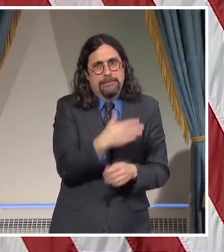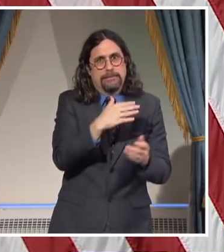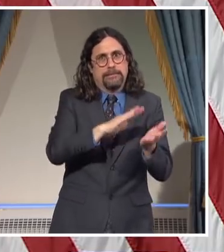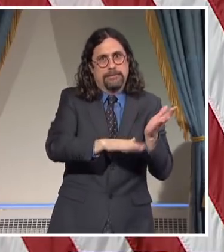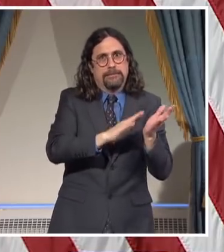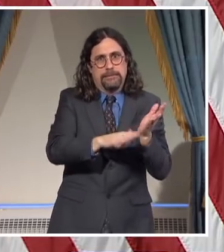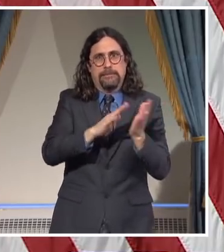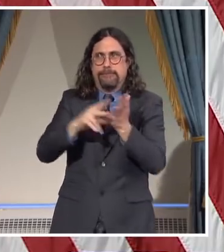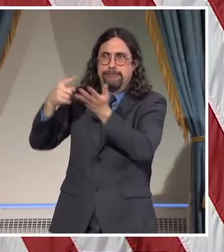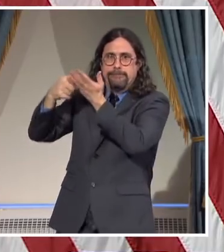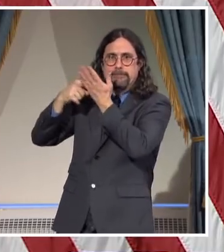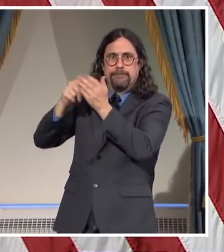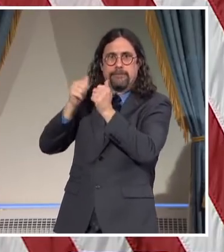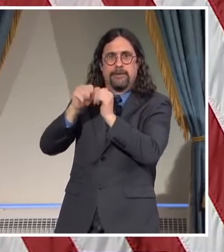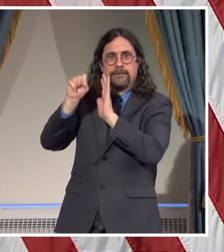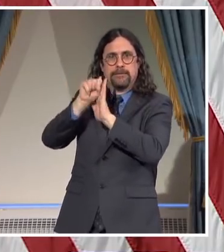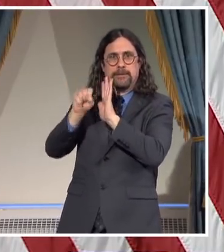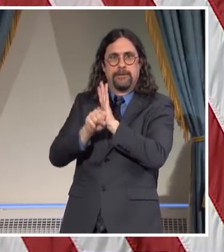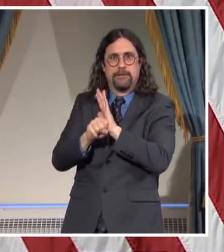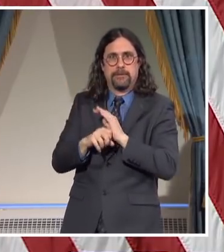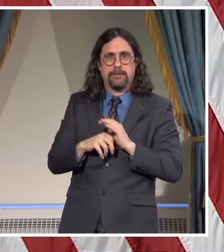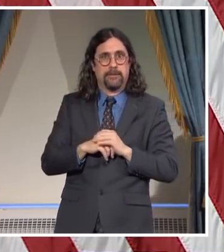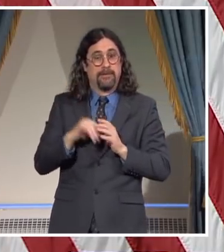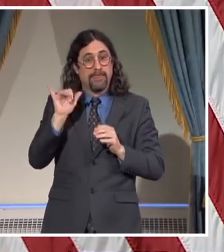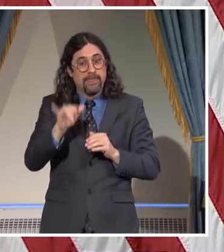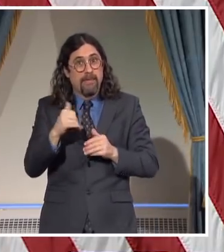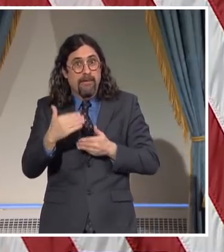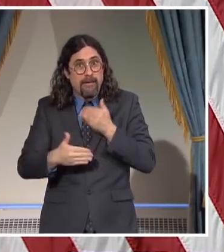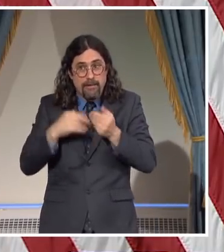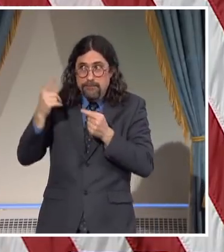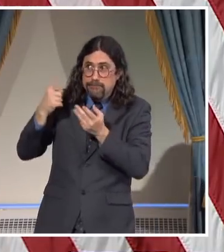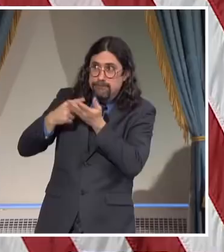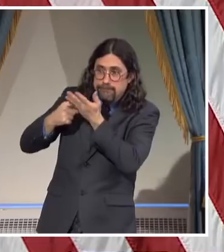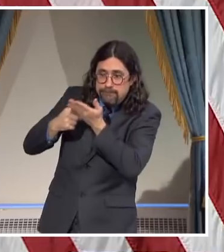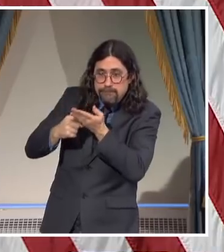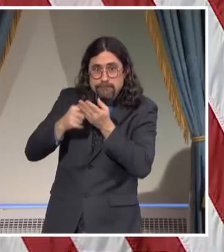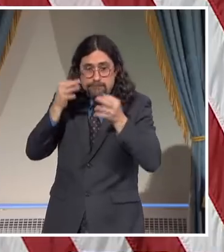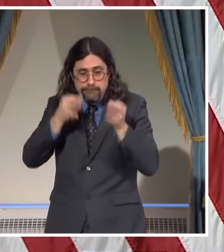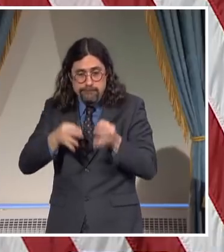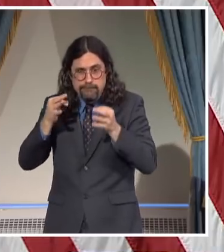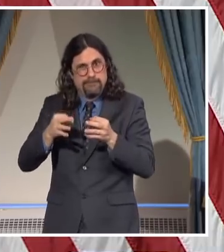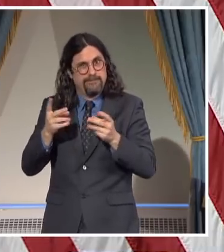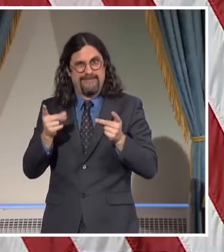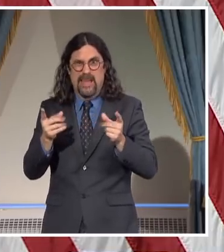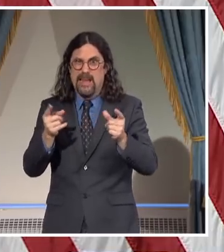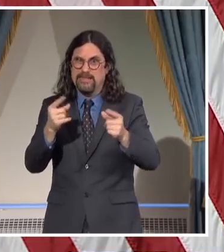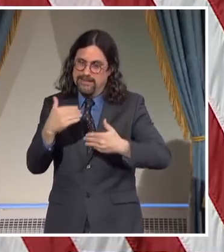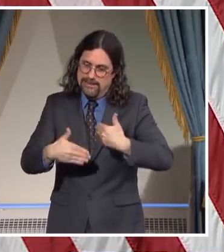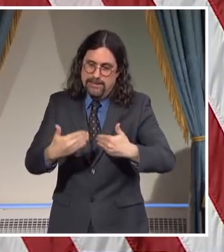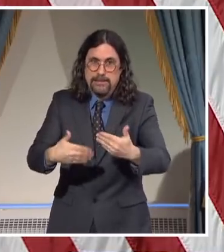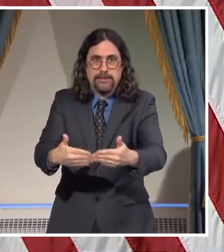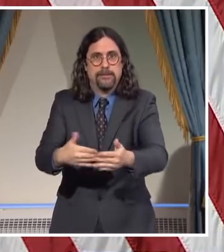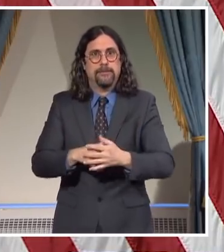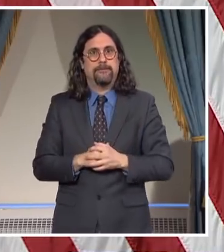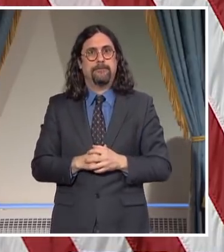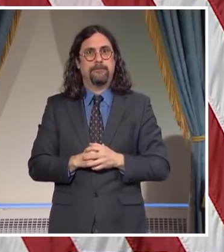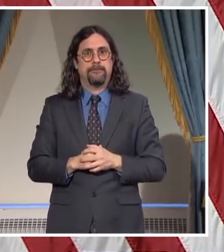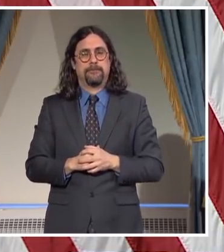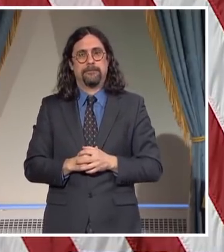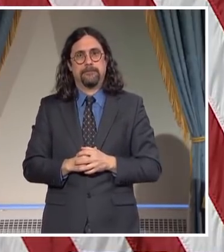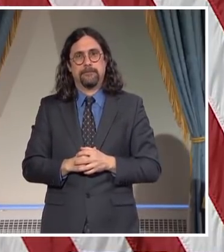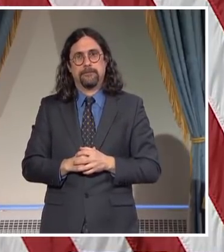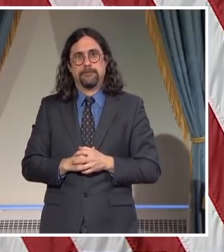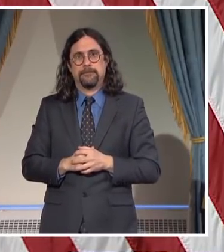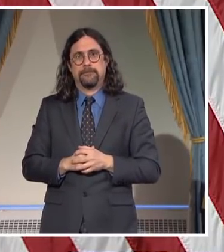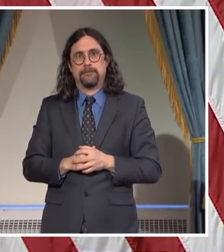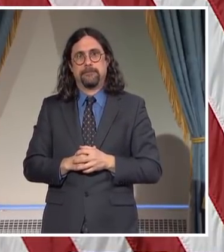rapidly, so you'll see, I think, substantial numbers over the next few days. Every time we get a single inmate out, it creates that much